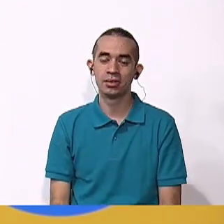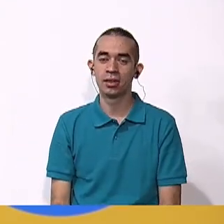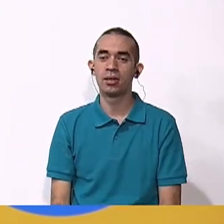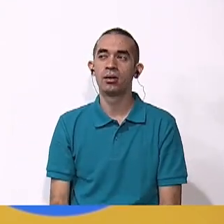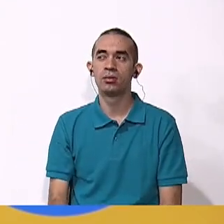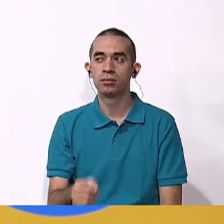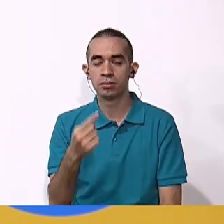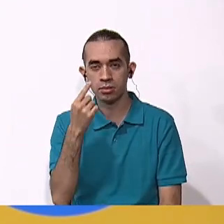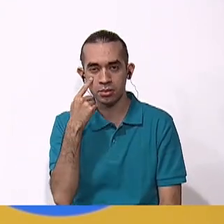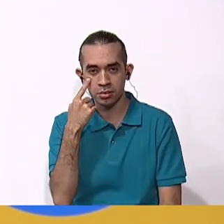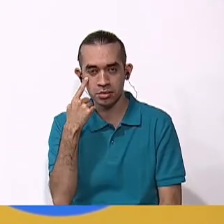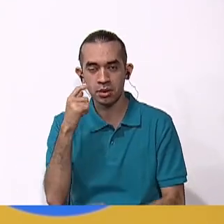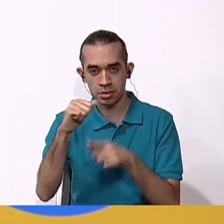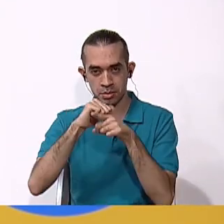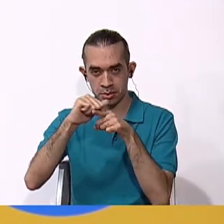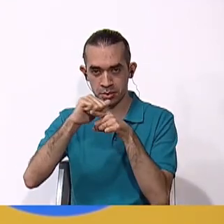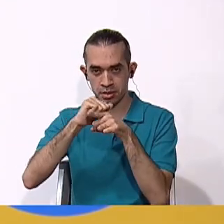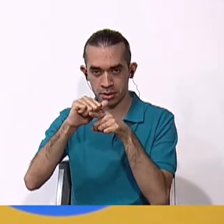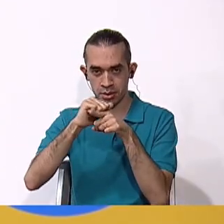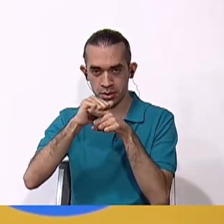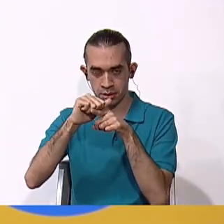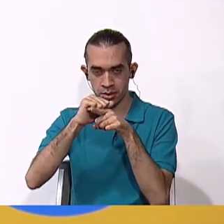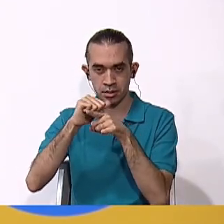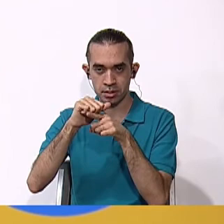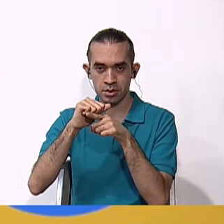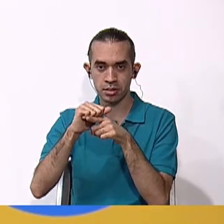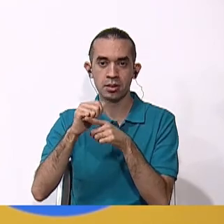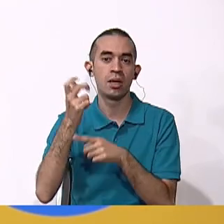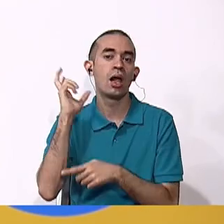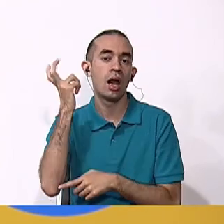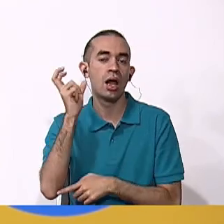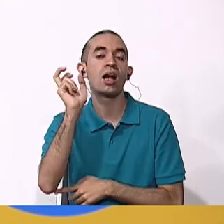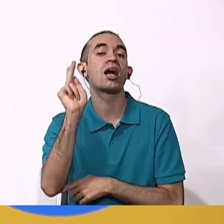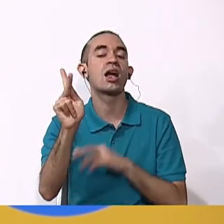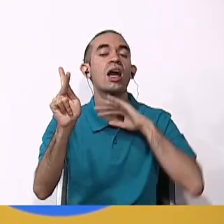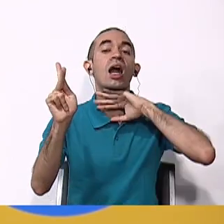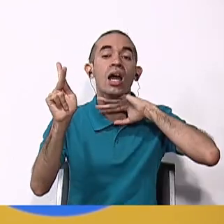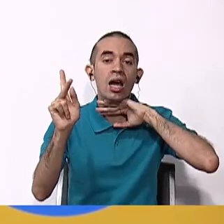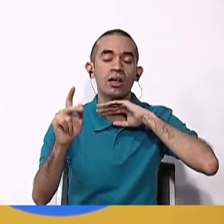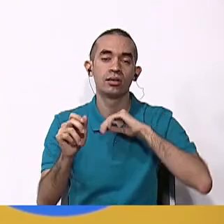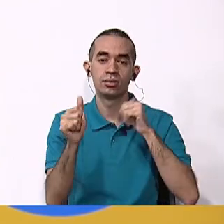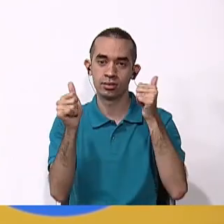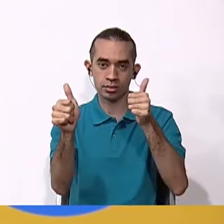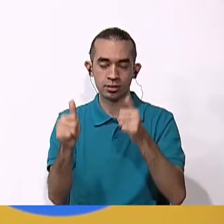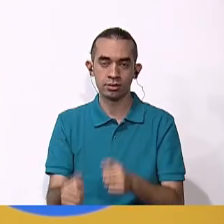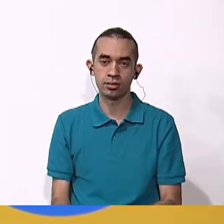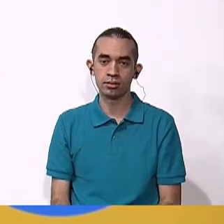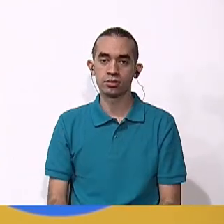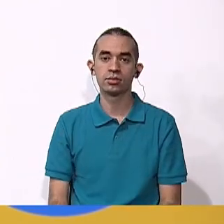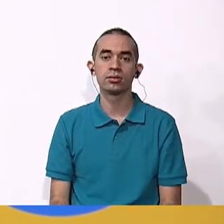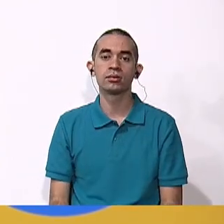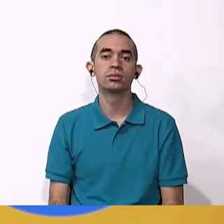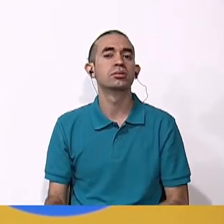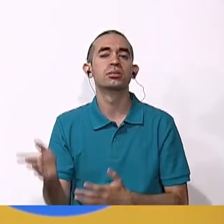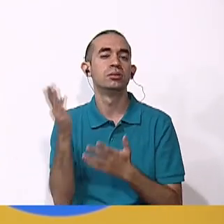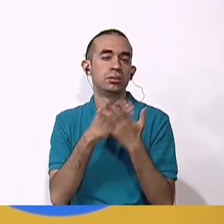a practice with the sound K. Okay, let's